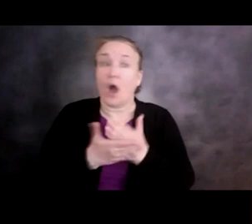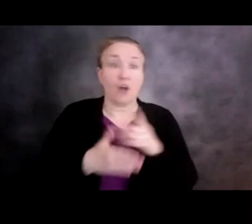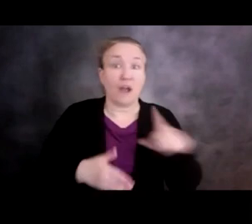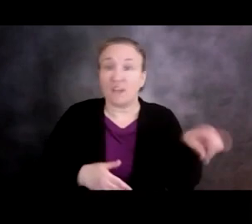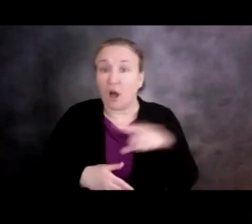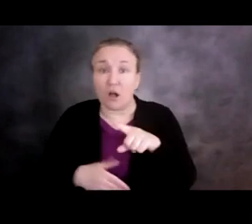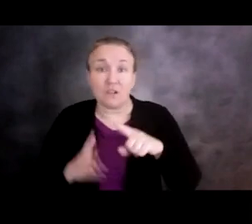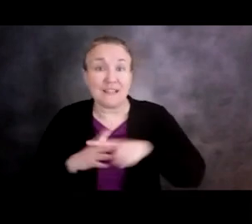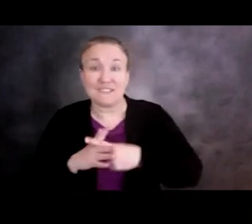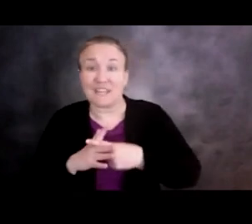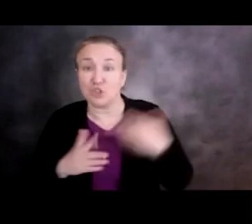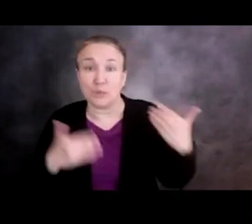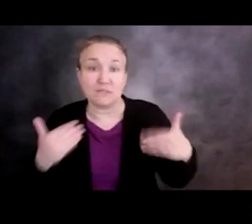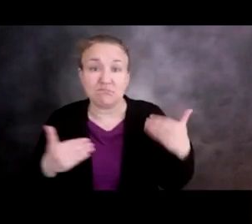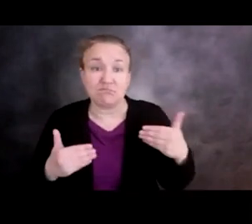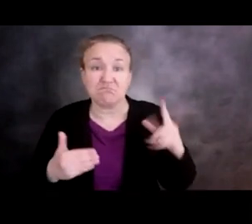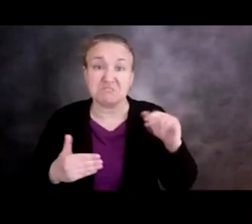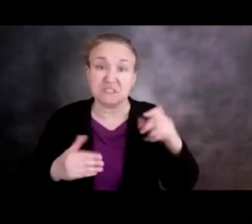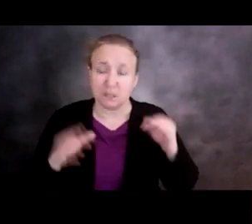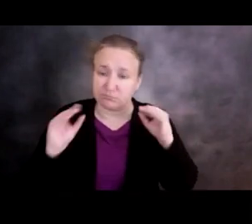let's get to it. This is the step.